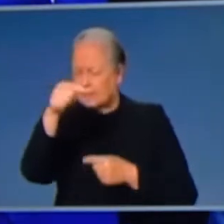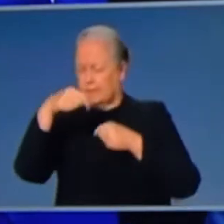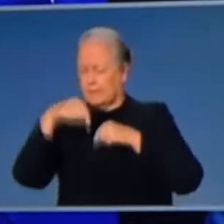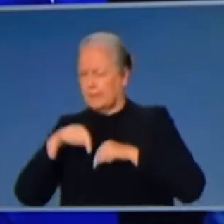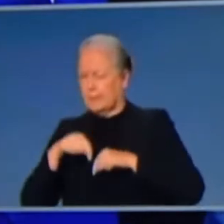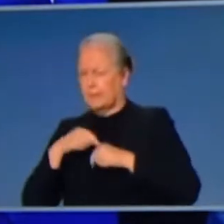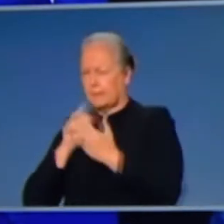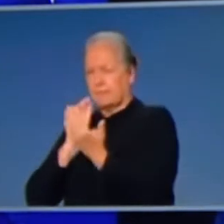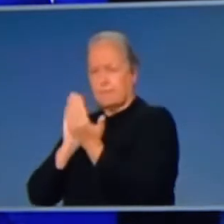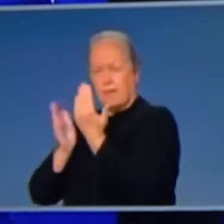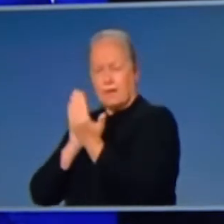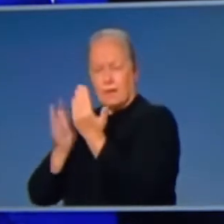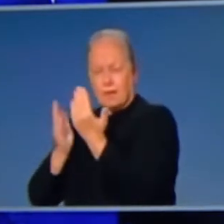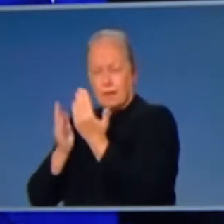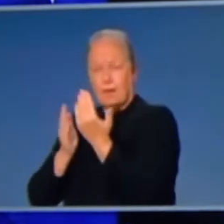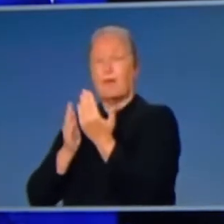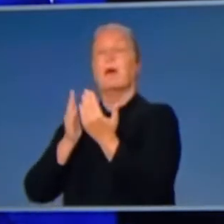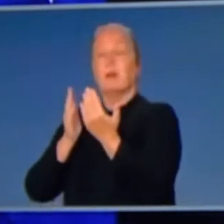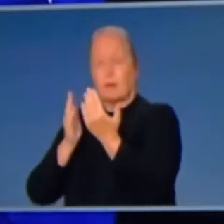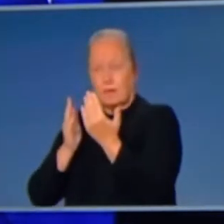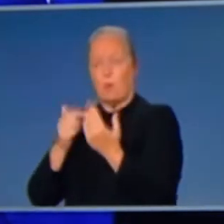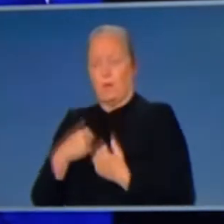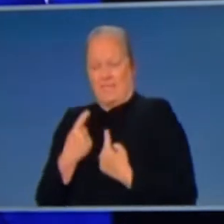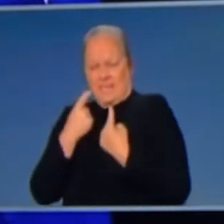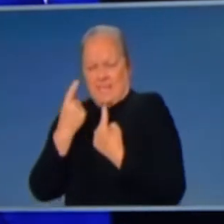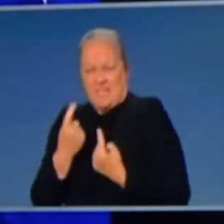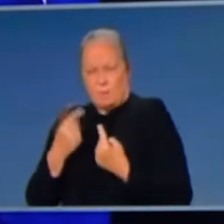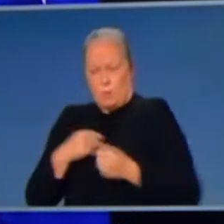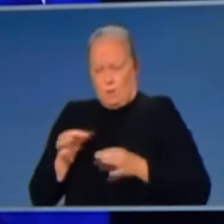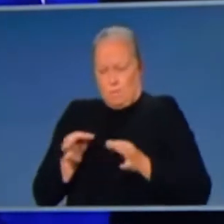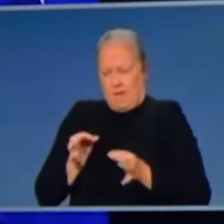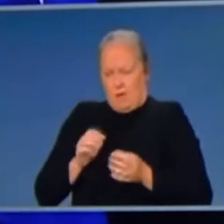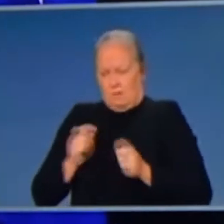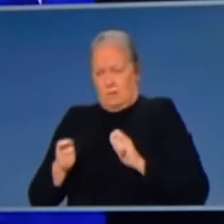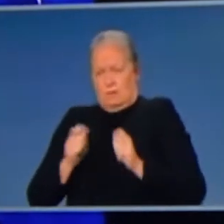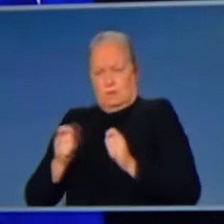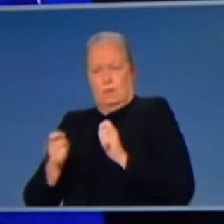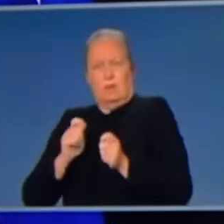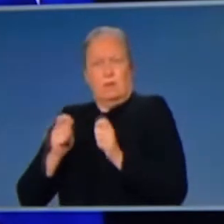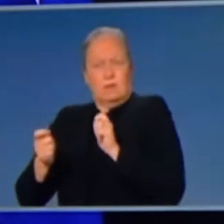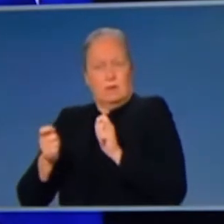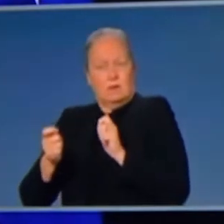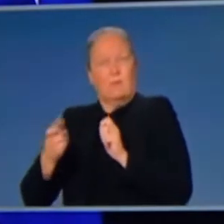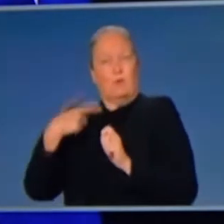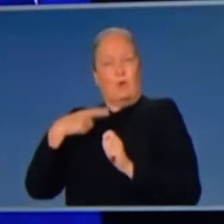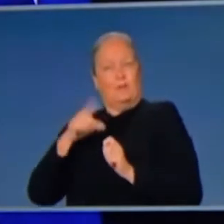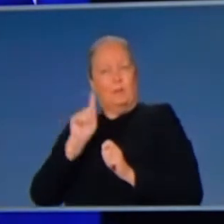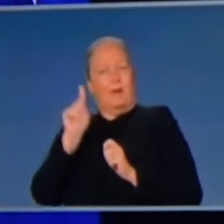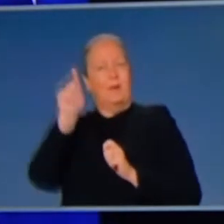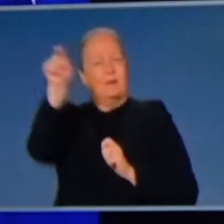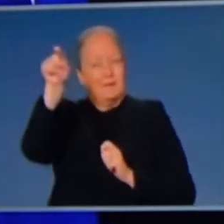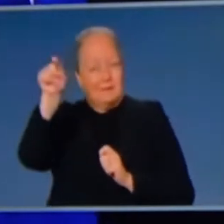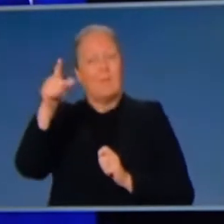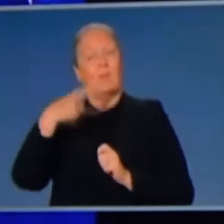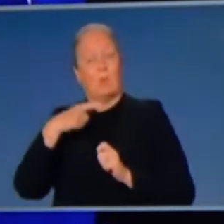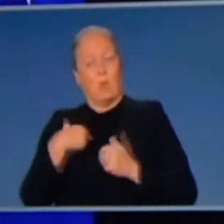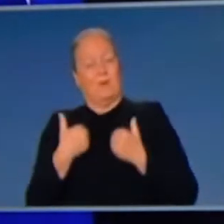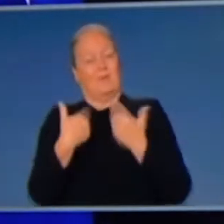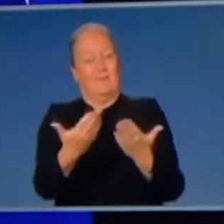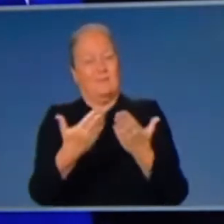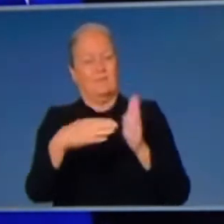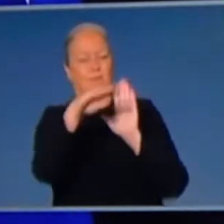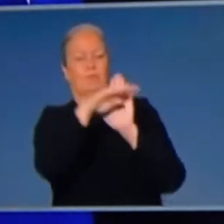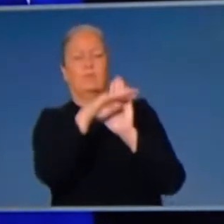the measures we are taking, you can make a difference. And indeed, that is what we're experiencing here in